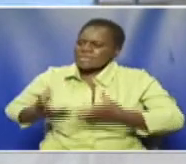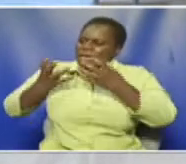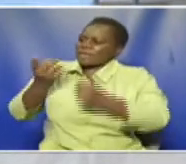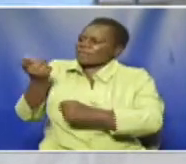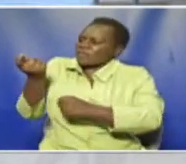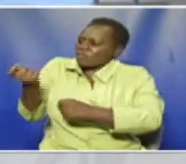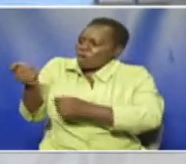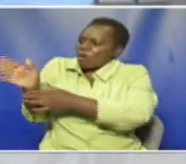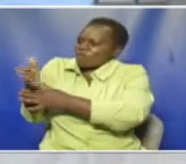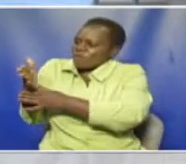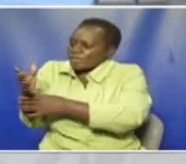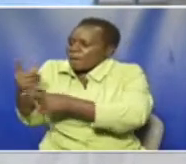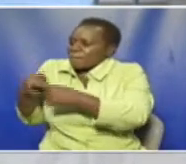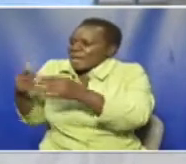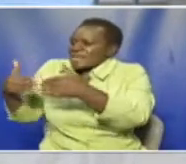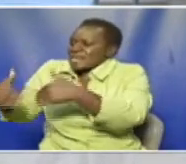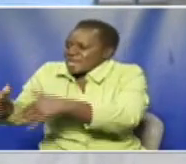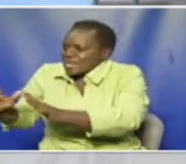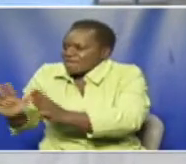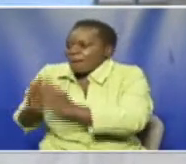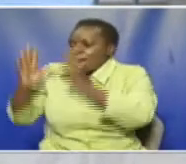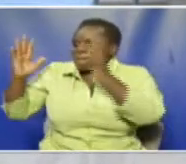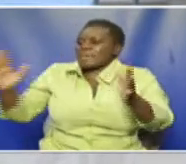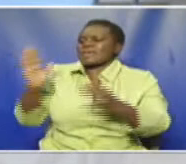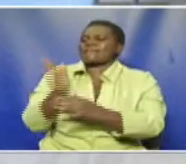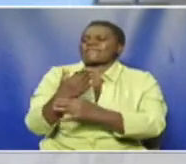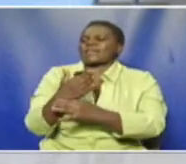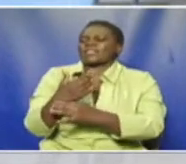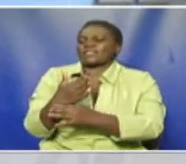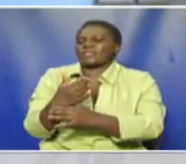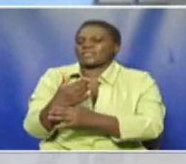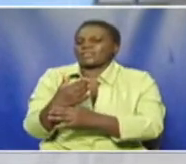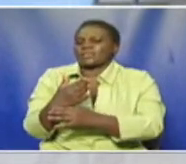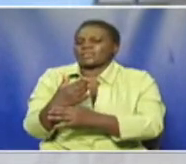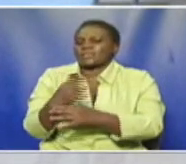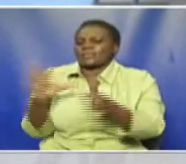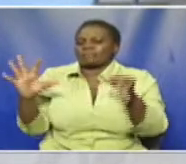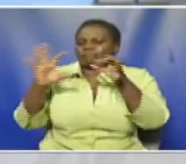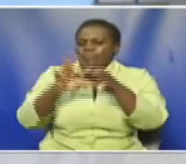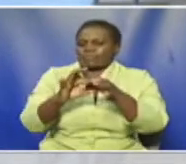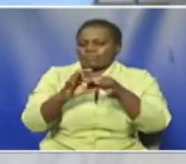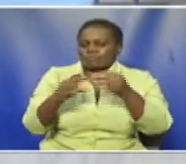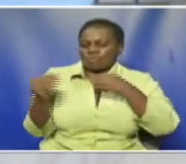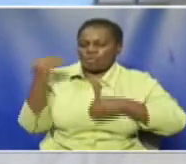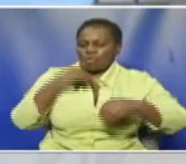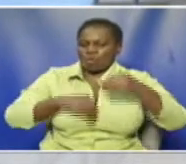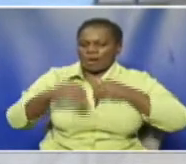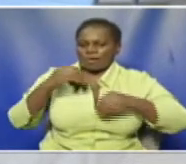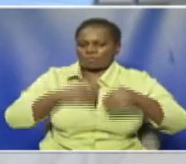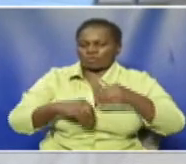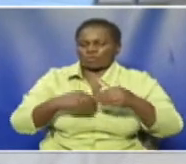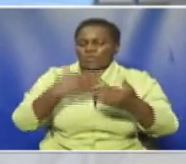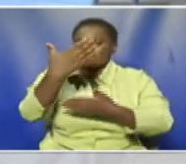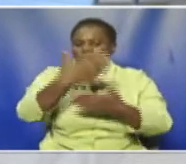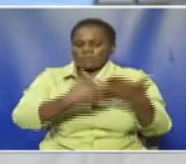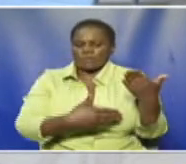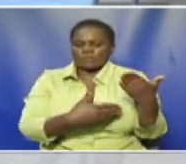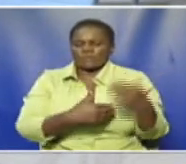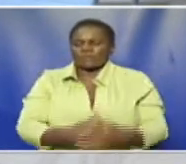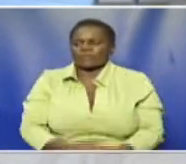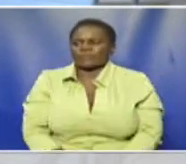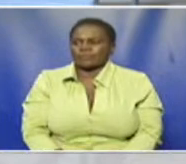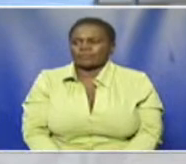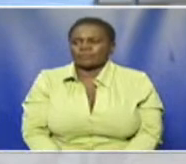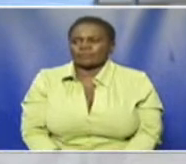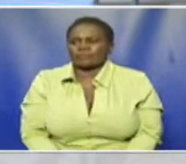small fish at the expense of the real perpetrators of those linked with the KEMSA scandal report. Gloria